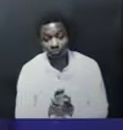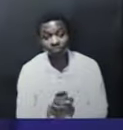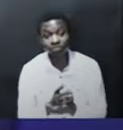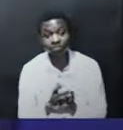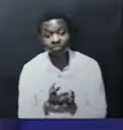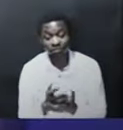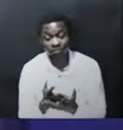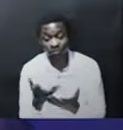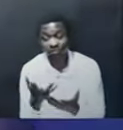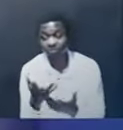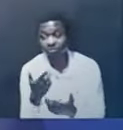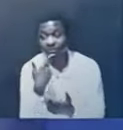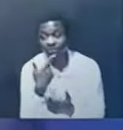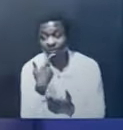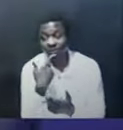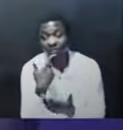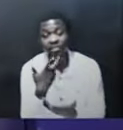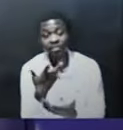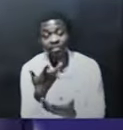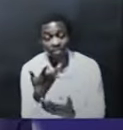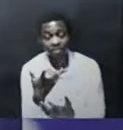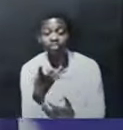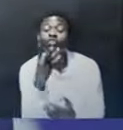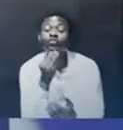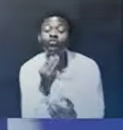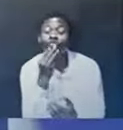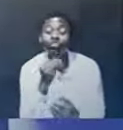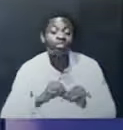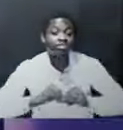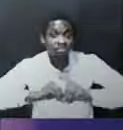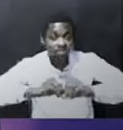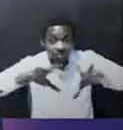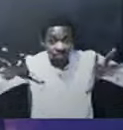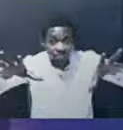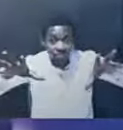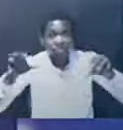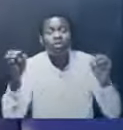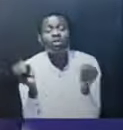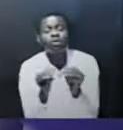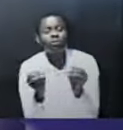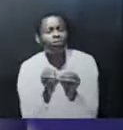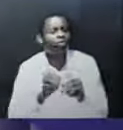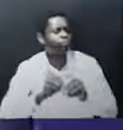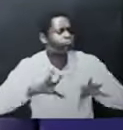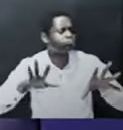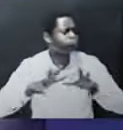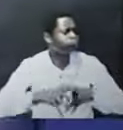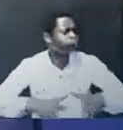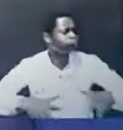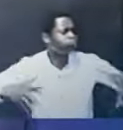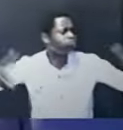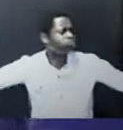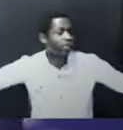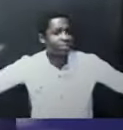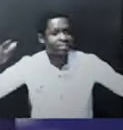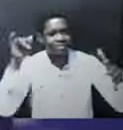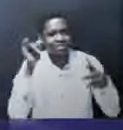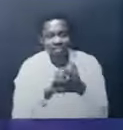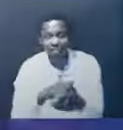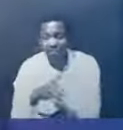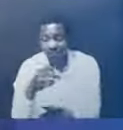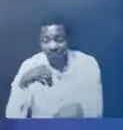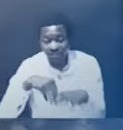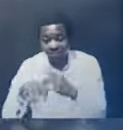Jews was so widespread that, like we mentioned last week, Strabo, a Greek, reported in